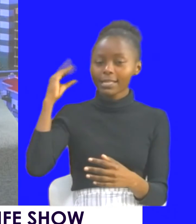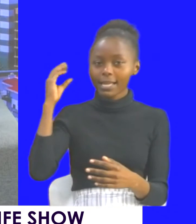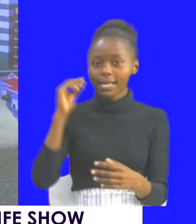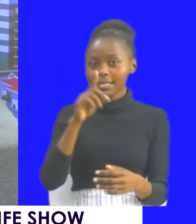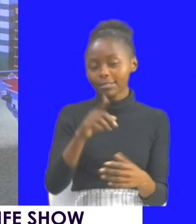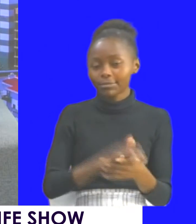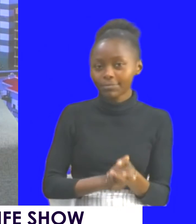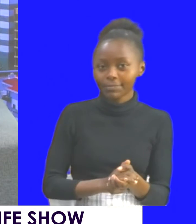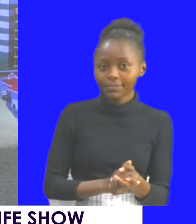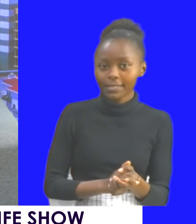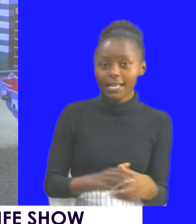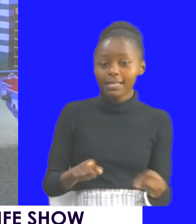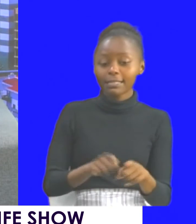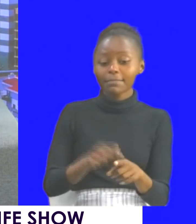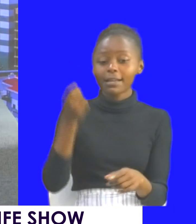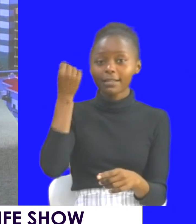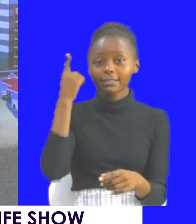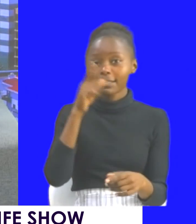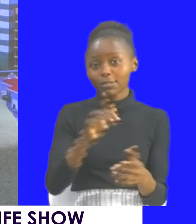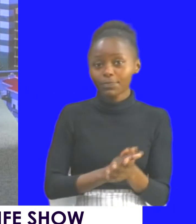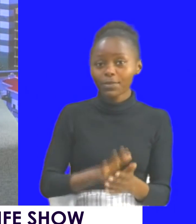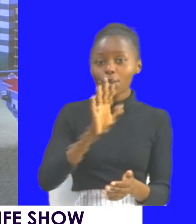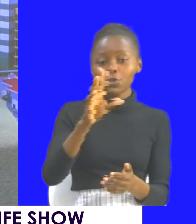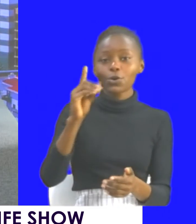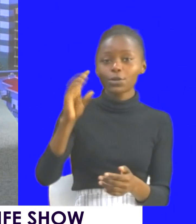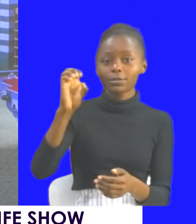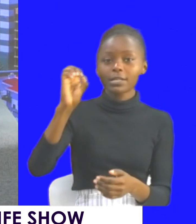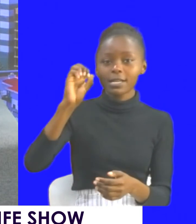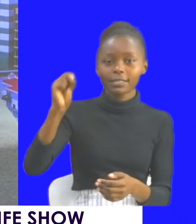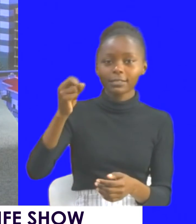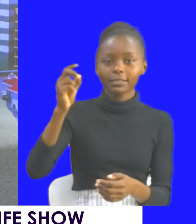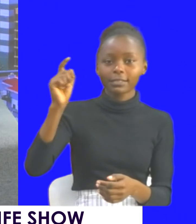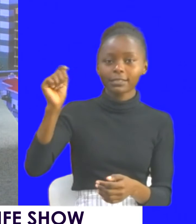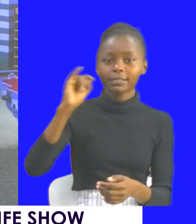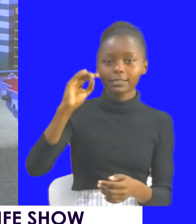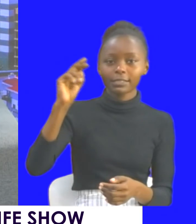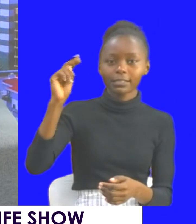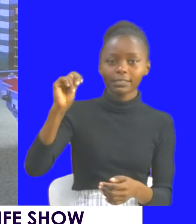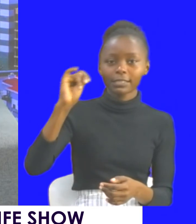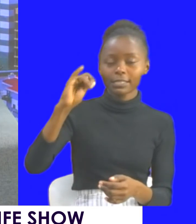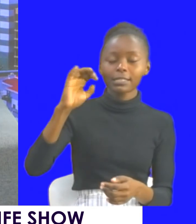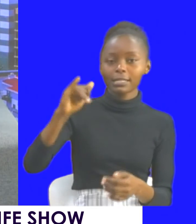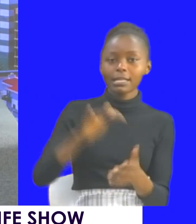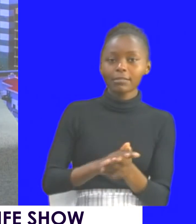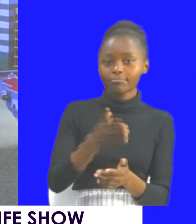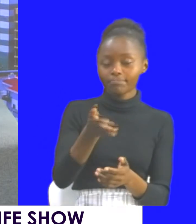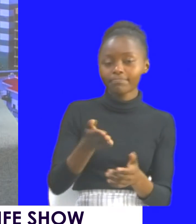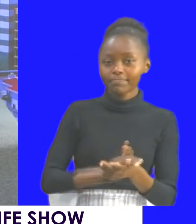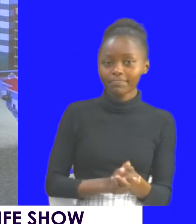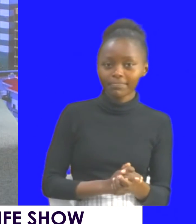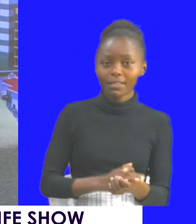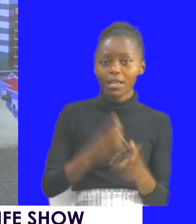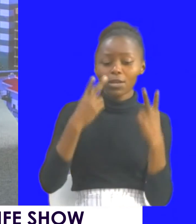you, your destiny is already packaged for prosperity. You see,